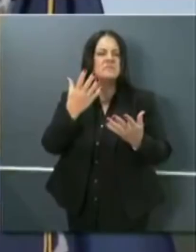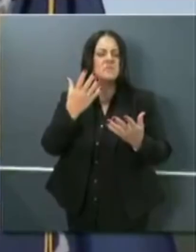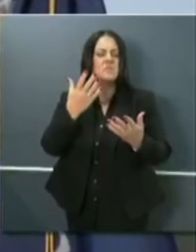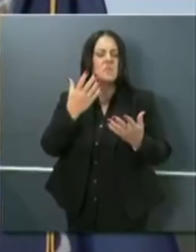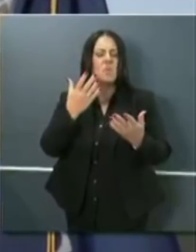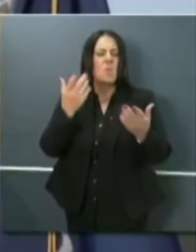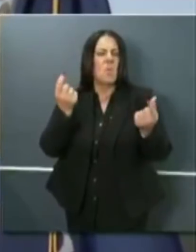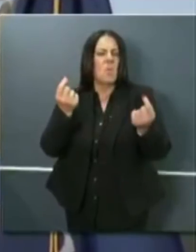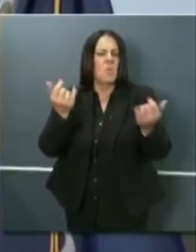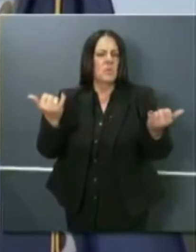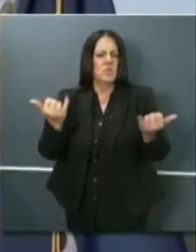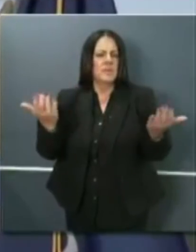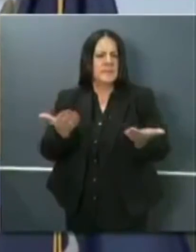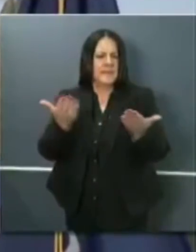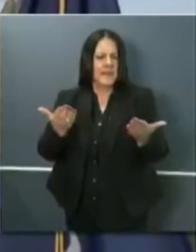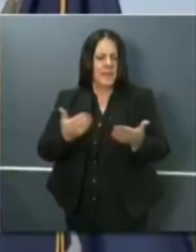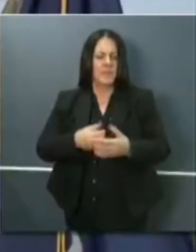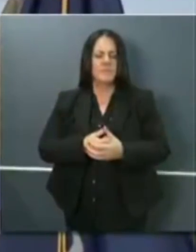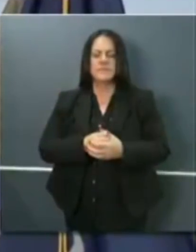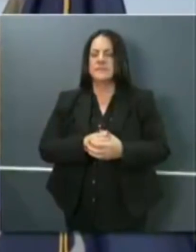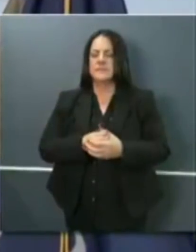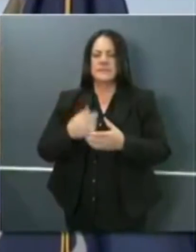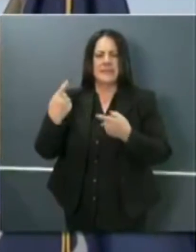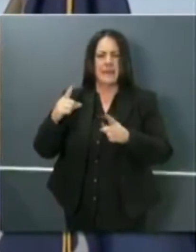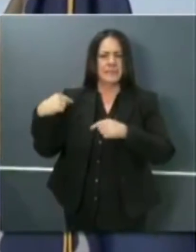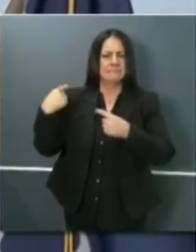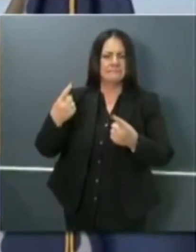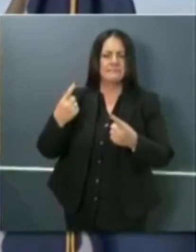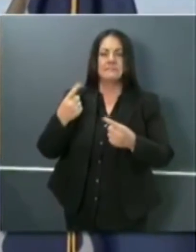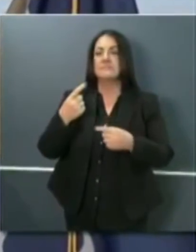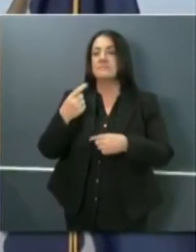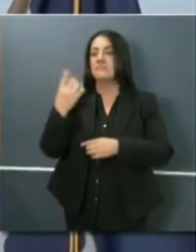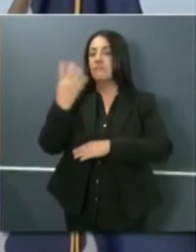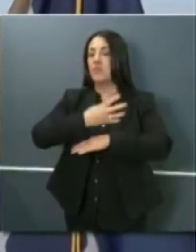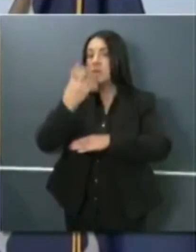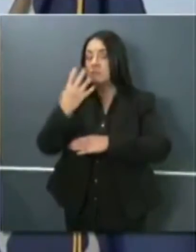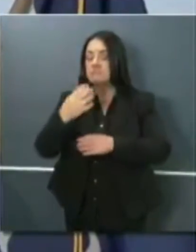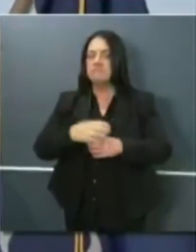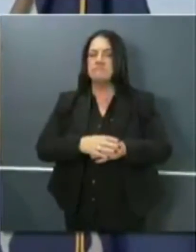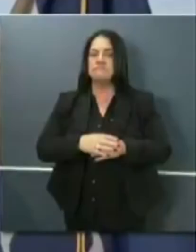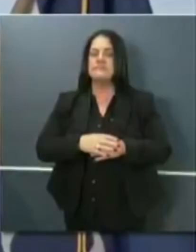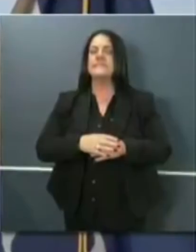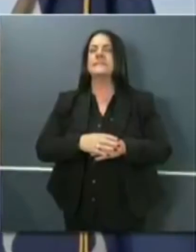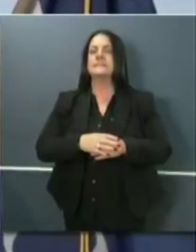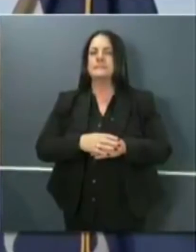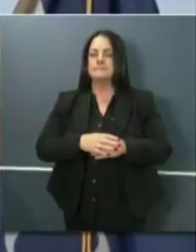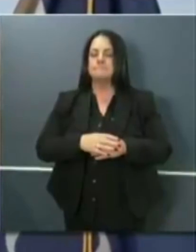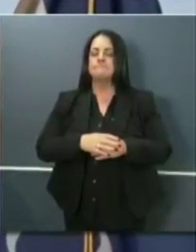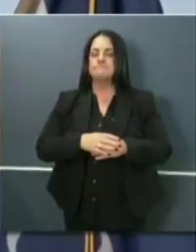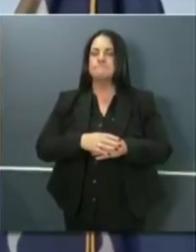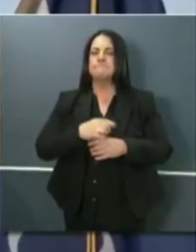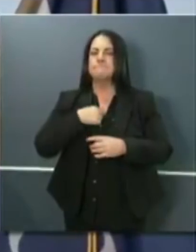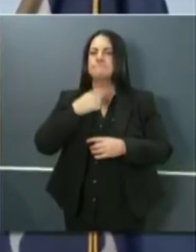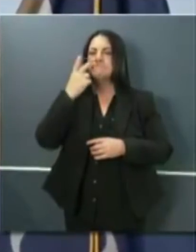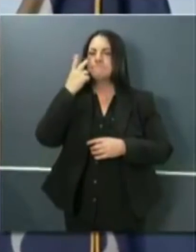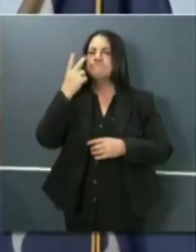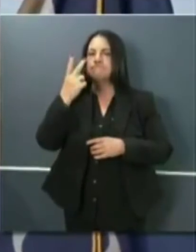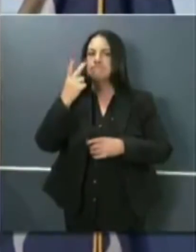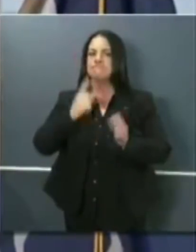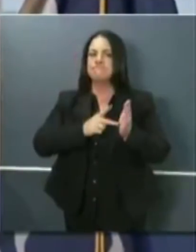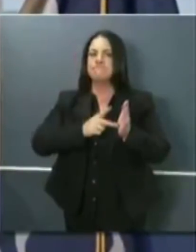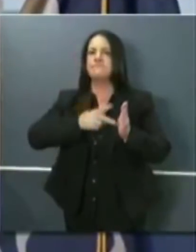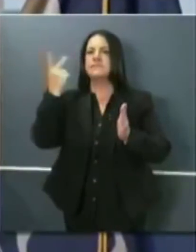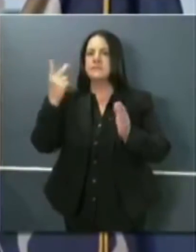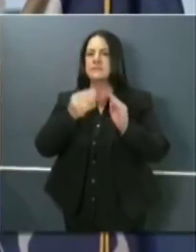state of California. In particular, in the last 4 days, we have seen a doubling of the number of hospitalizations